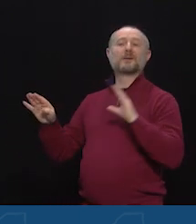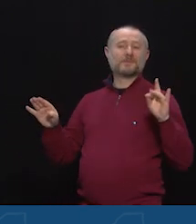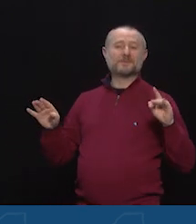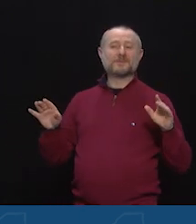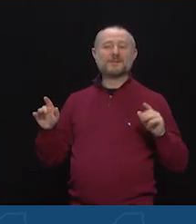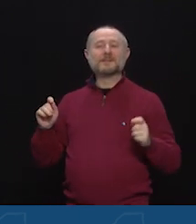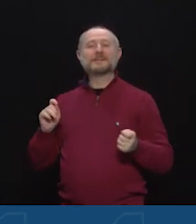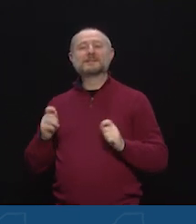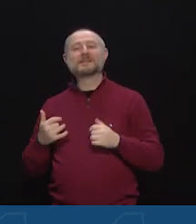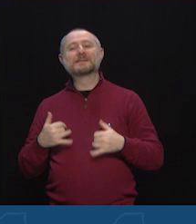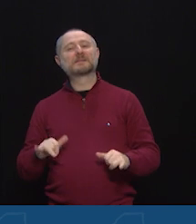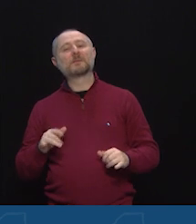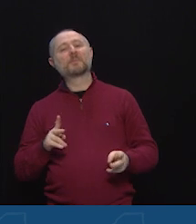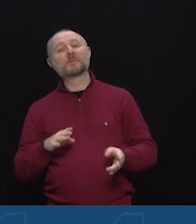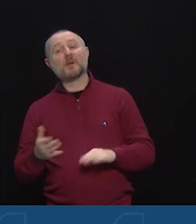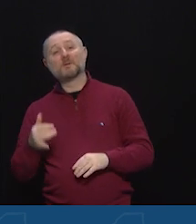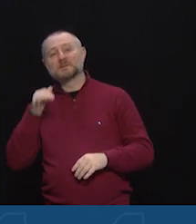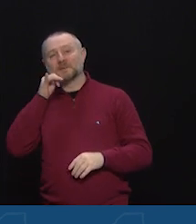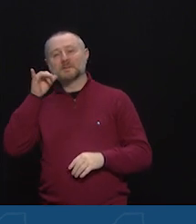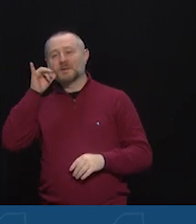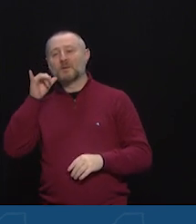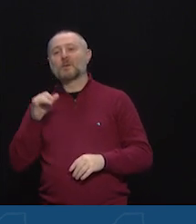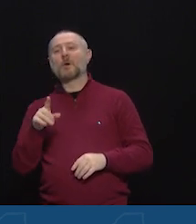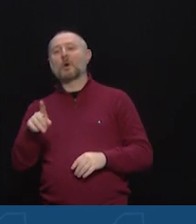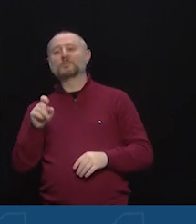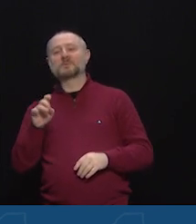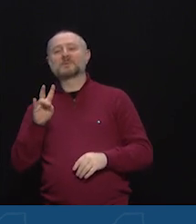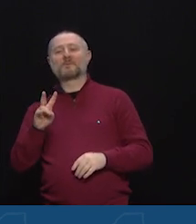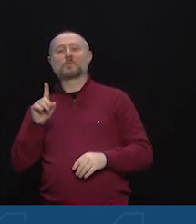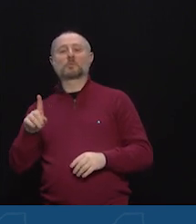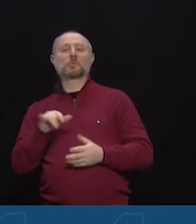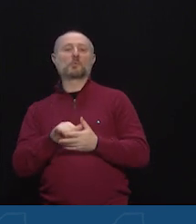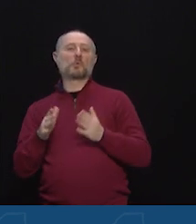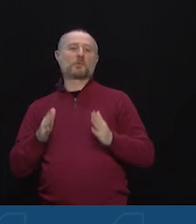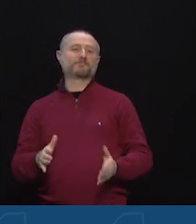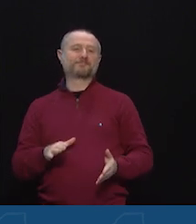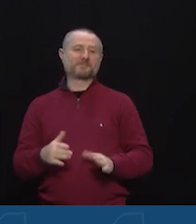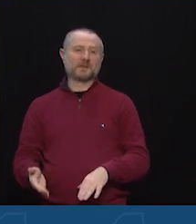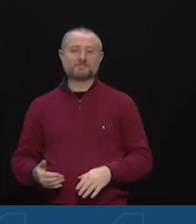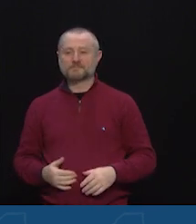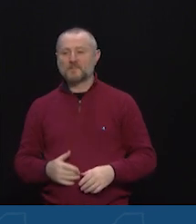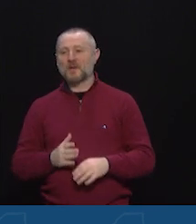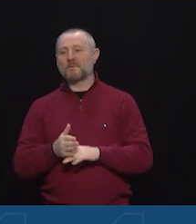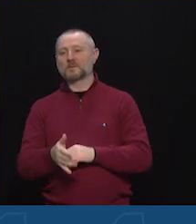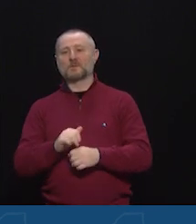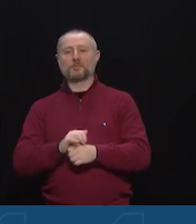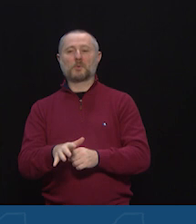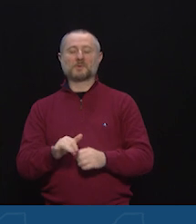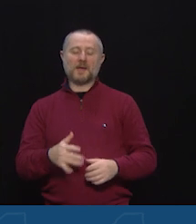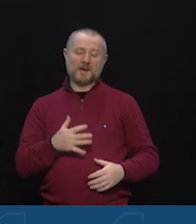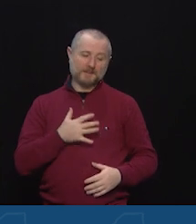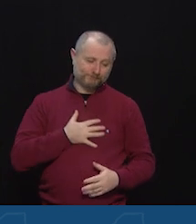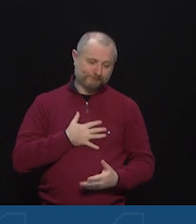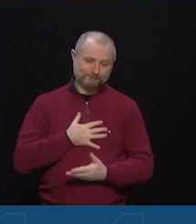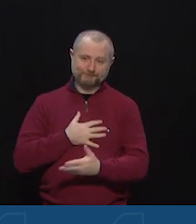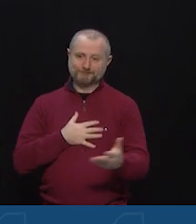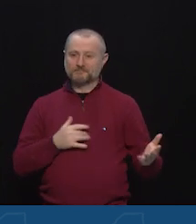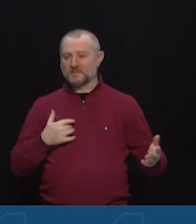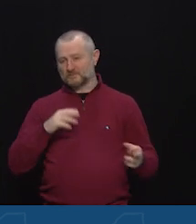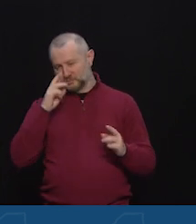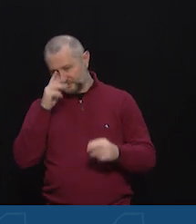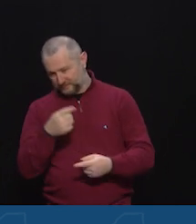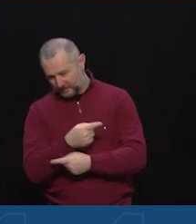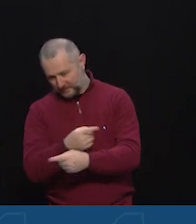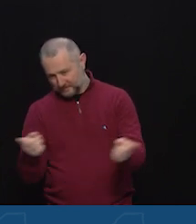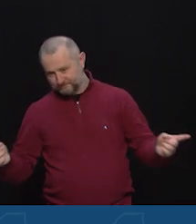And yesterday we lost 171 fellow New Yorkers because of this pandemic, and I want to make sure that we're remembering them, but also that is a